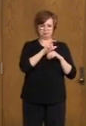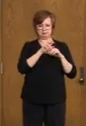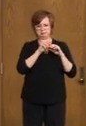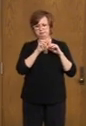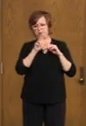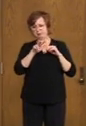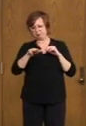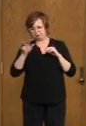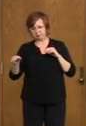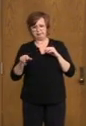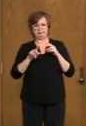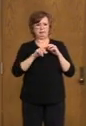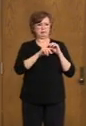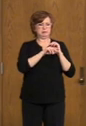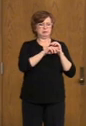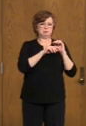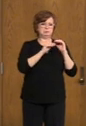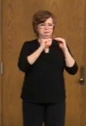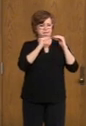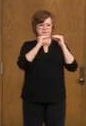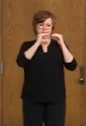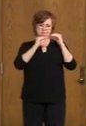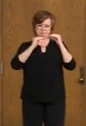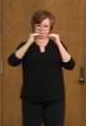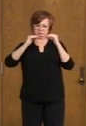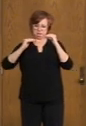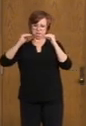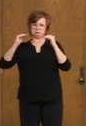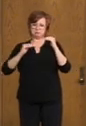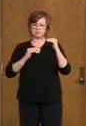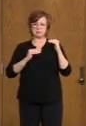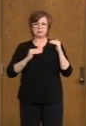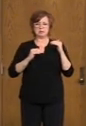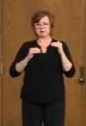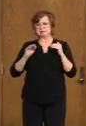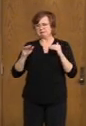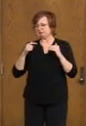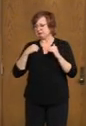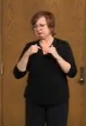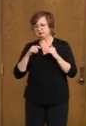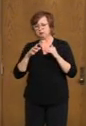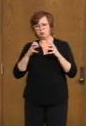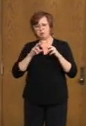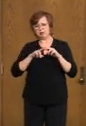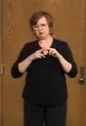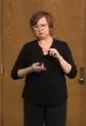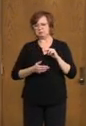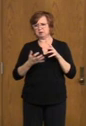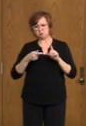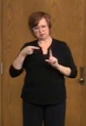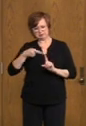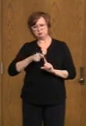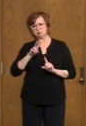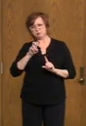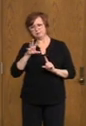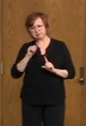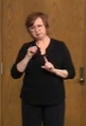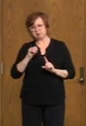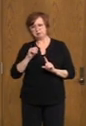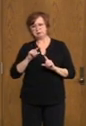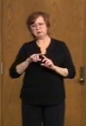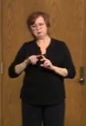we want to be heading down below 250, below 200, below 150. That's where we need to go. And mid-December, we were heading in